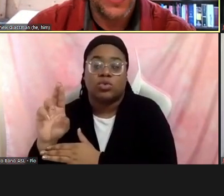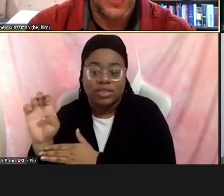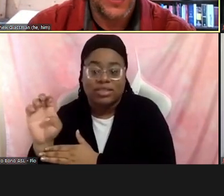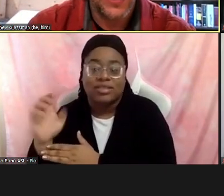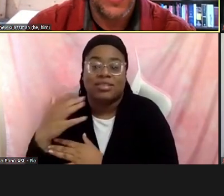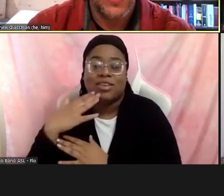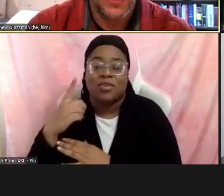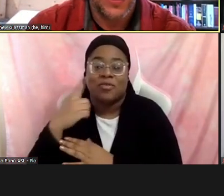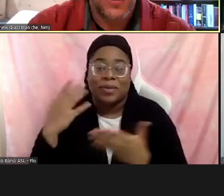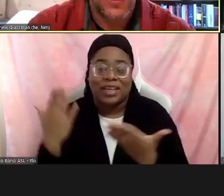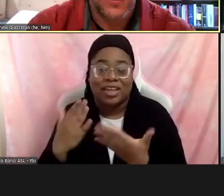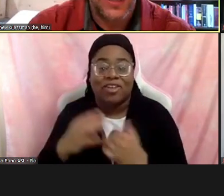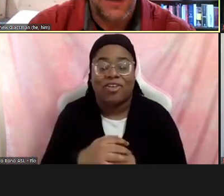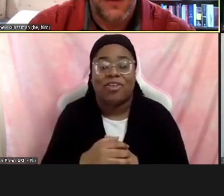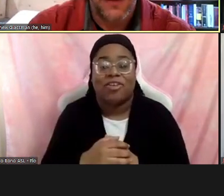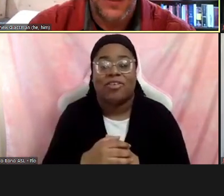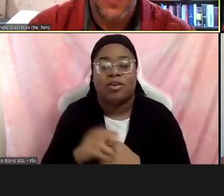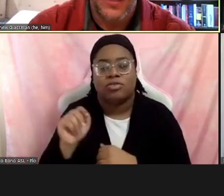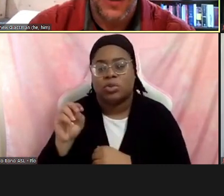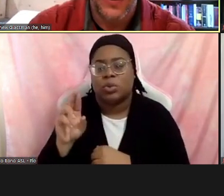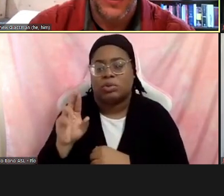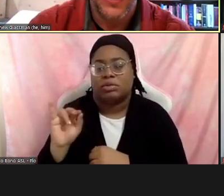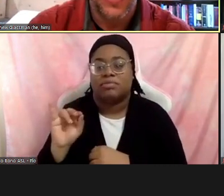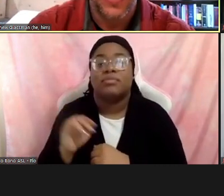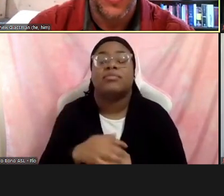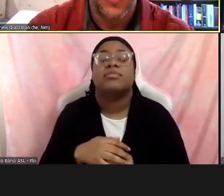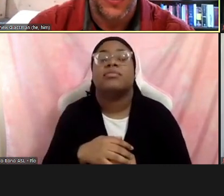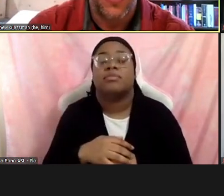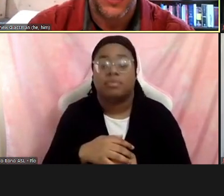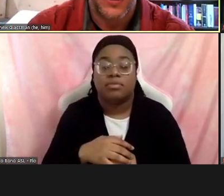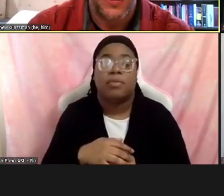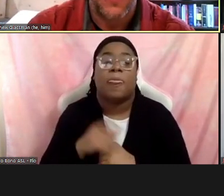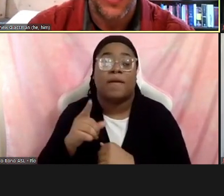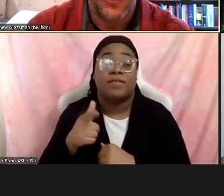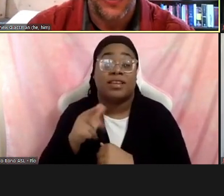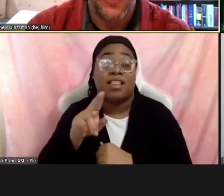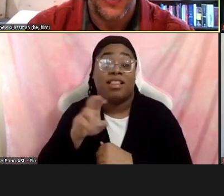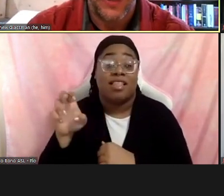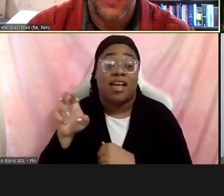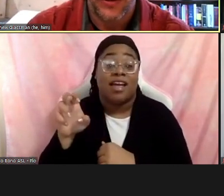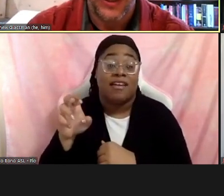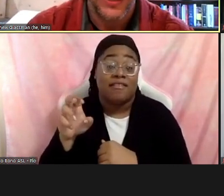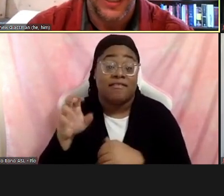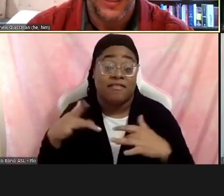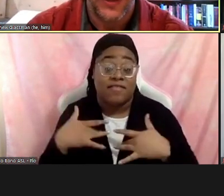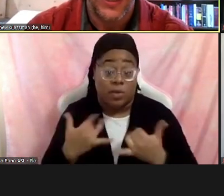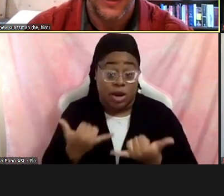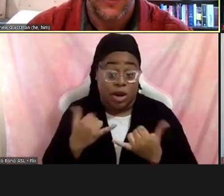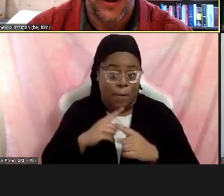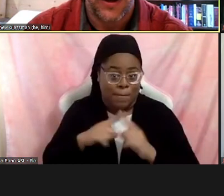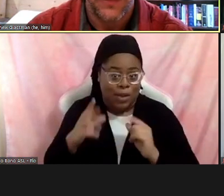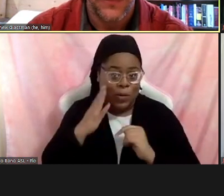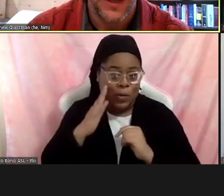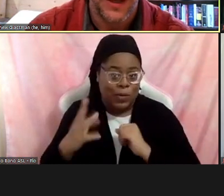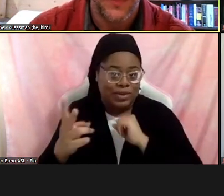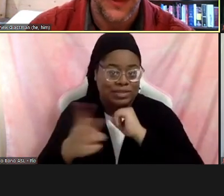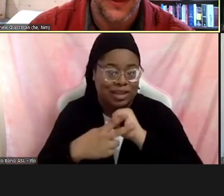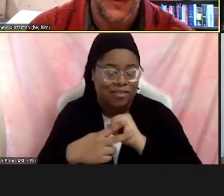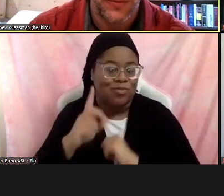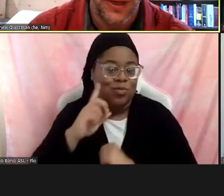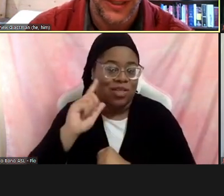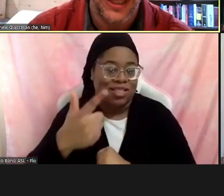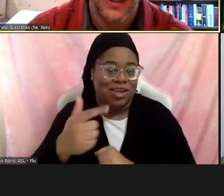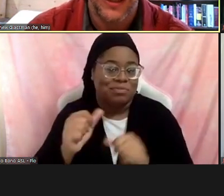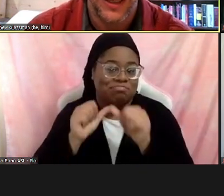This is a live event right now, but this is also an archive. So I'm so excited for this to live on. Those